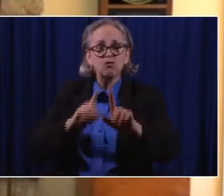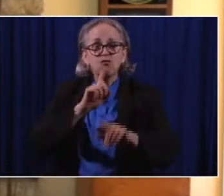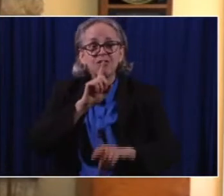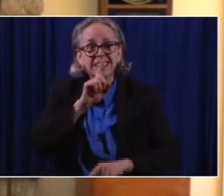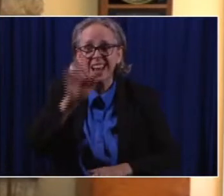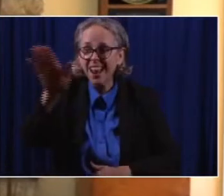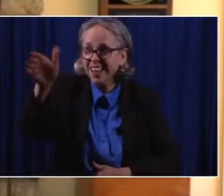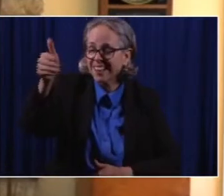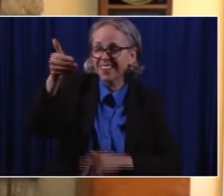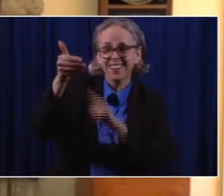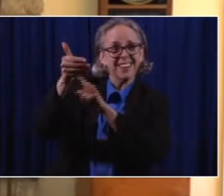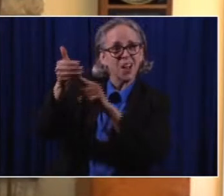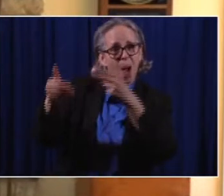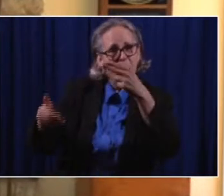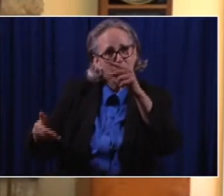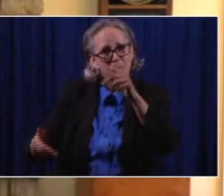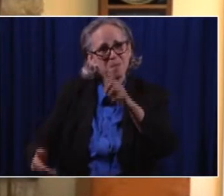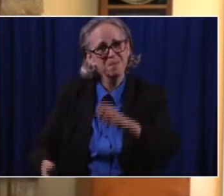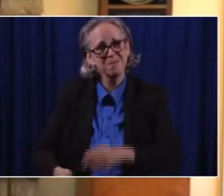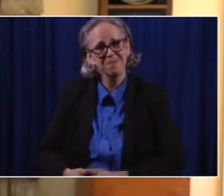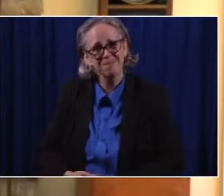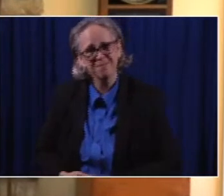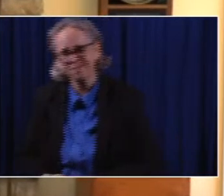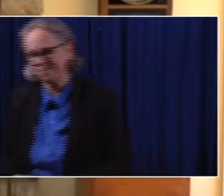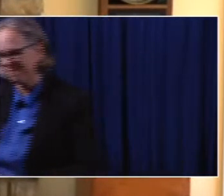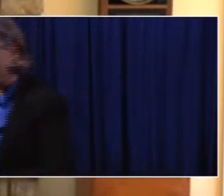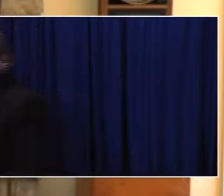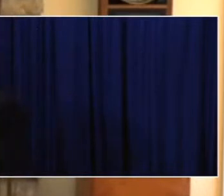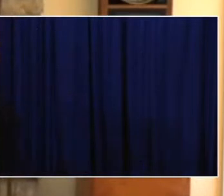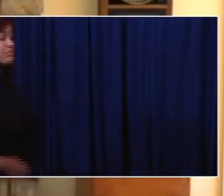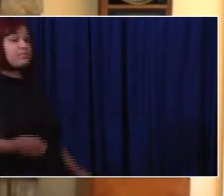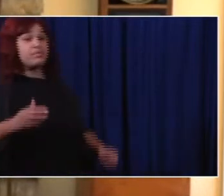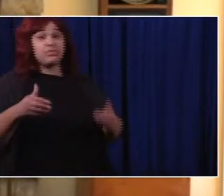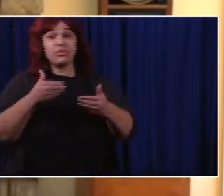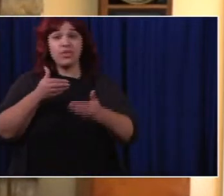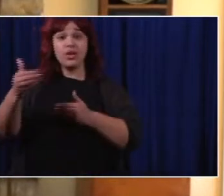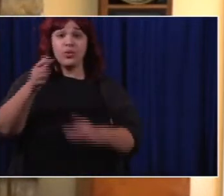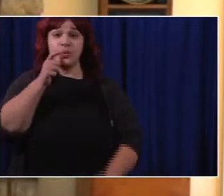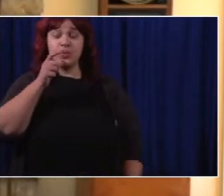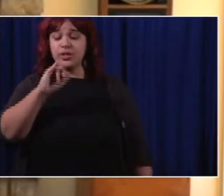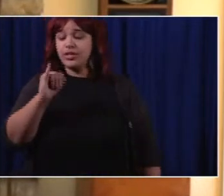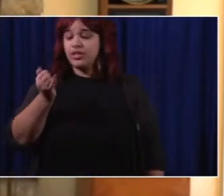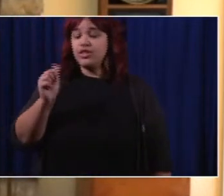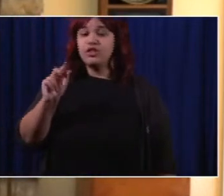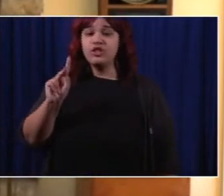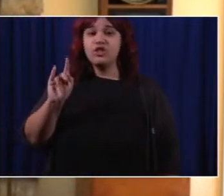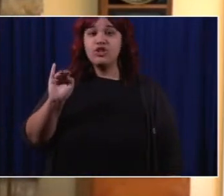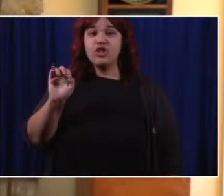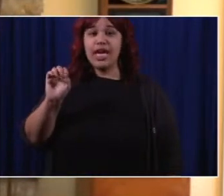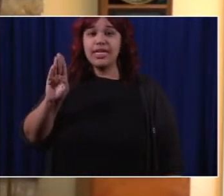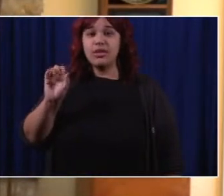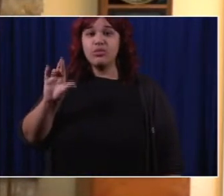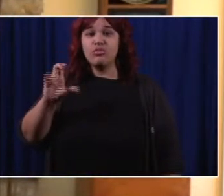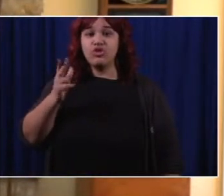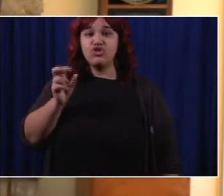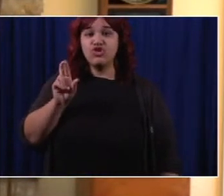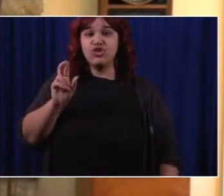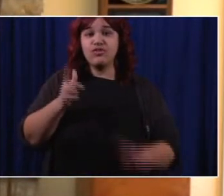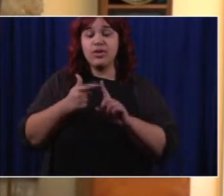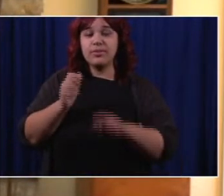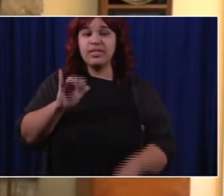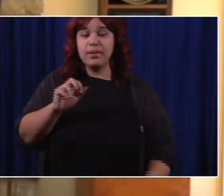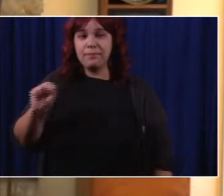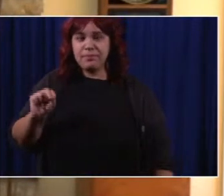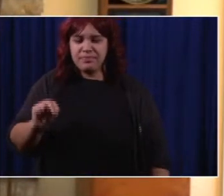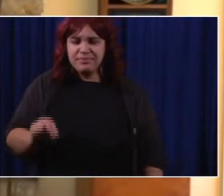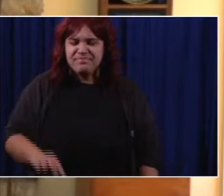question is from Jackie Borchert at the Cincinnati Enquirer. Good afternoon, Governor. Experts have told me that it